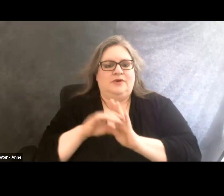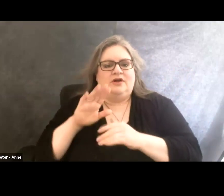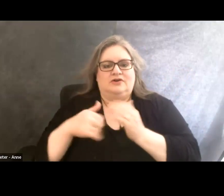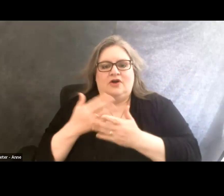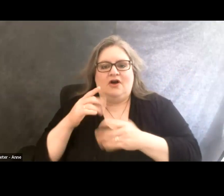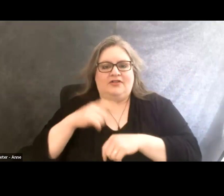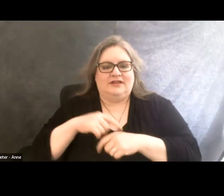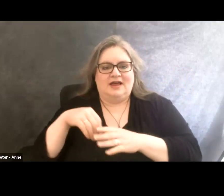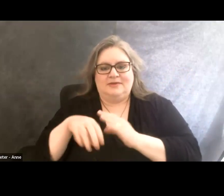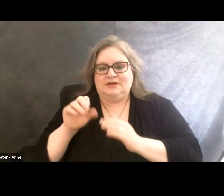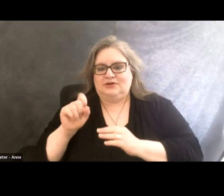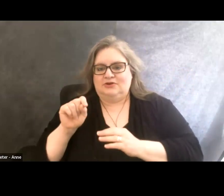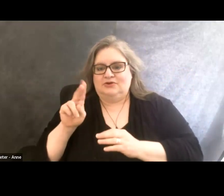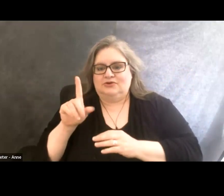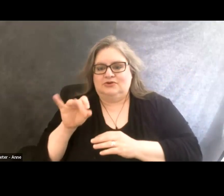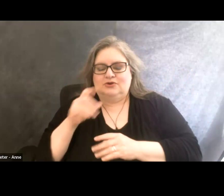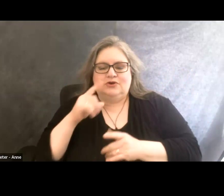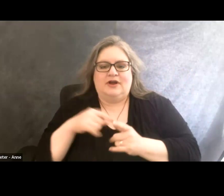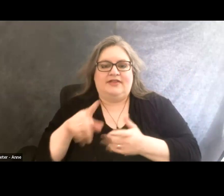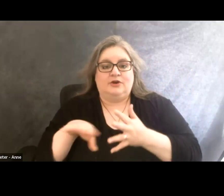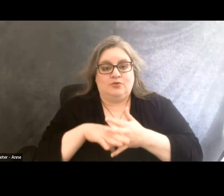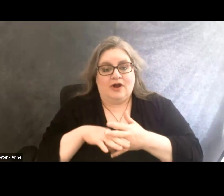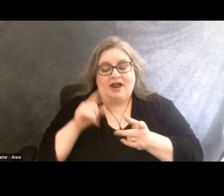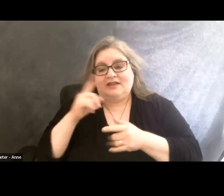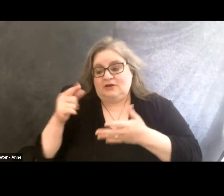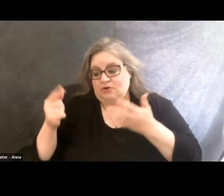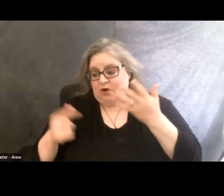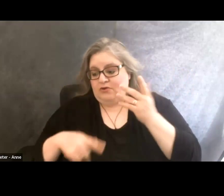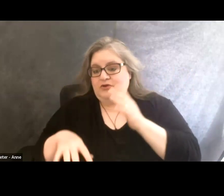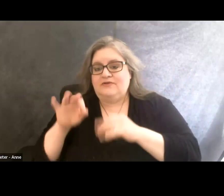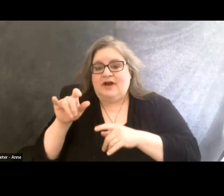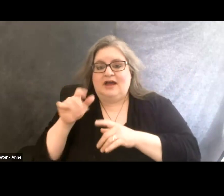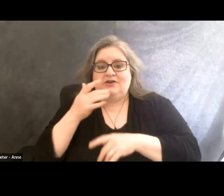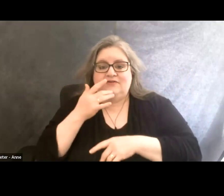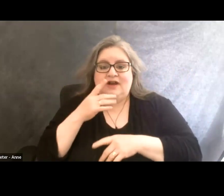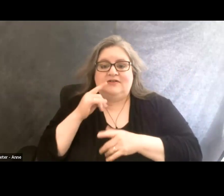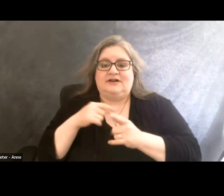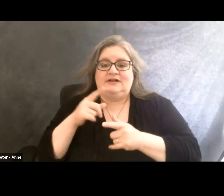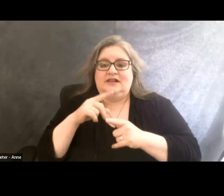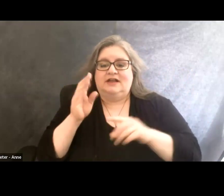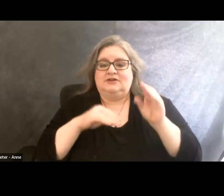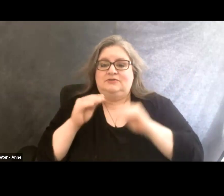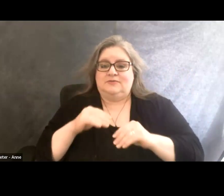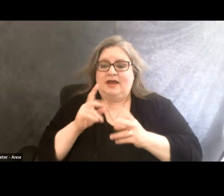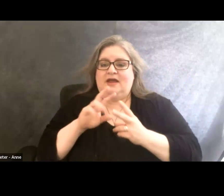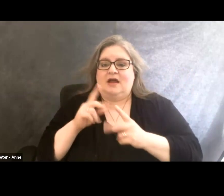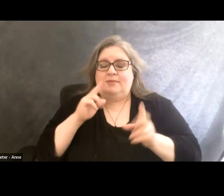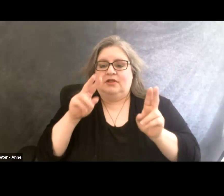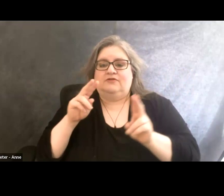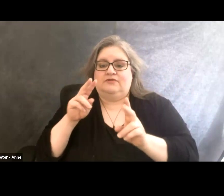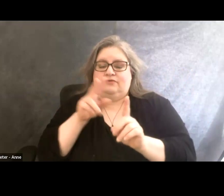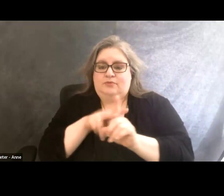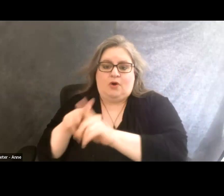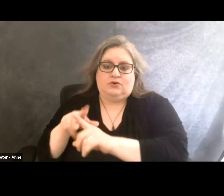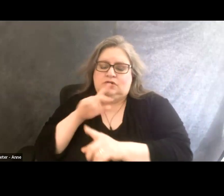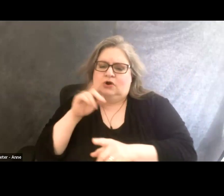and out. And then when you take a break, you go through favorites of pictures and you craft a couple of posts, right? You don't have to